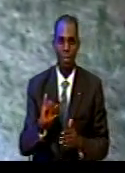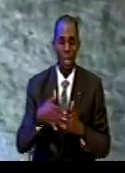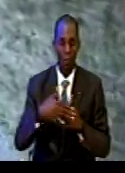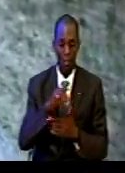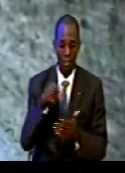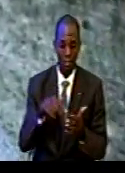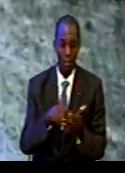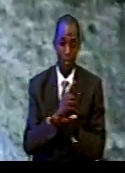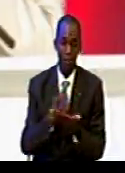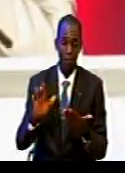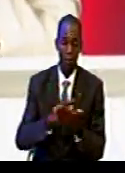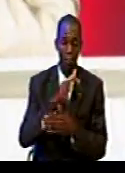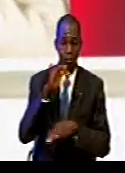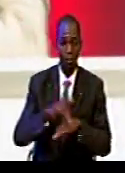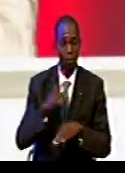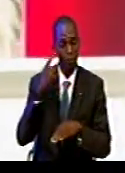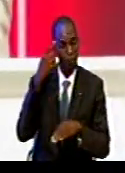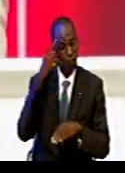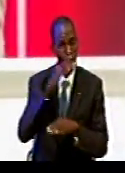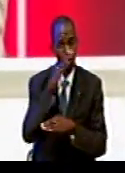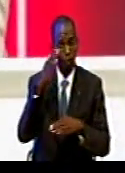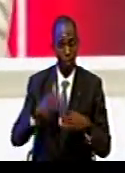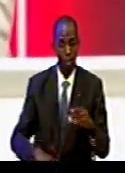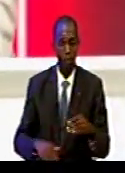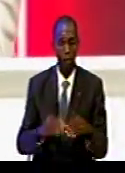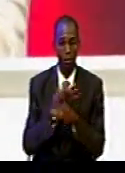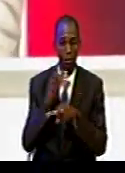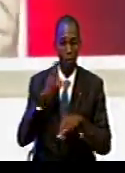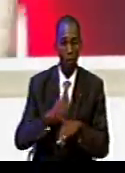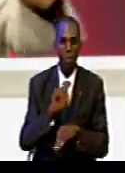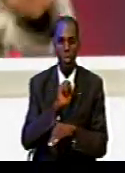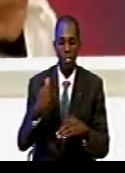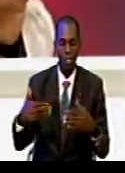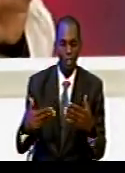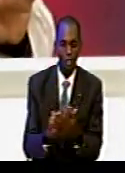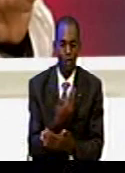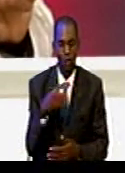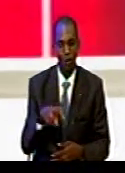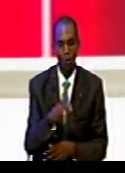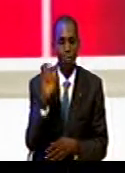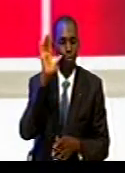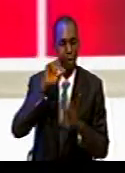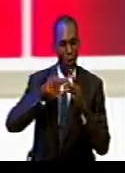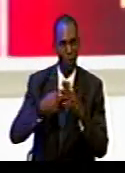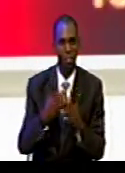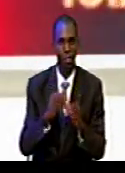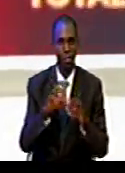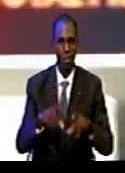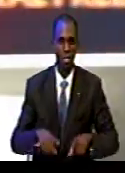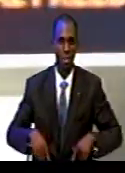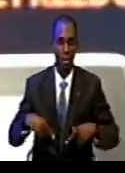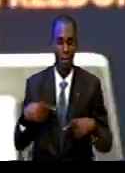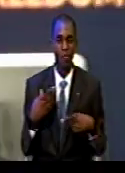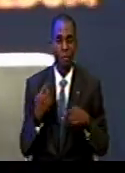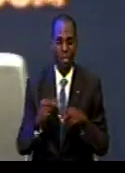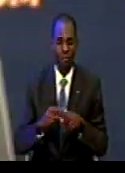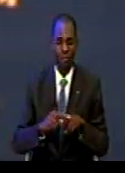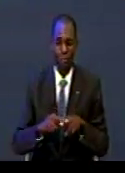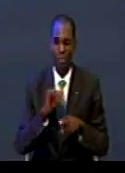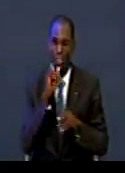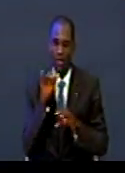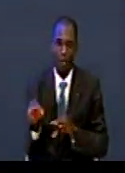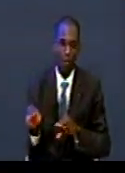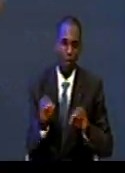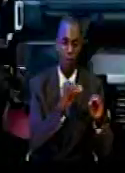journey is loading. After this divine touch with total freedom, a new journey will